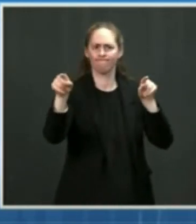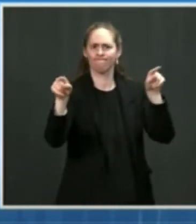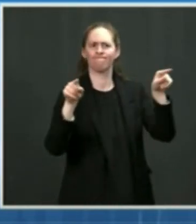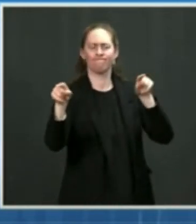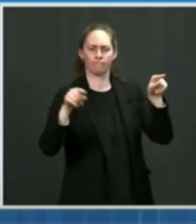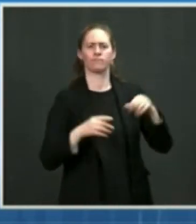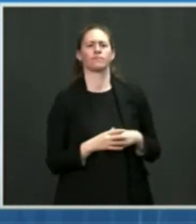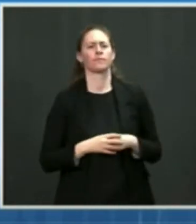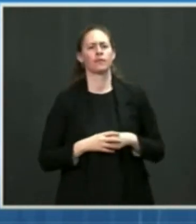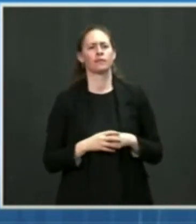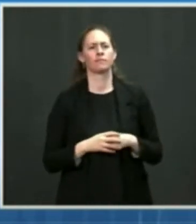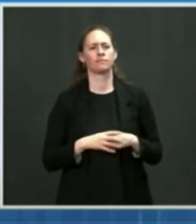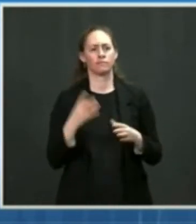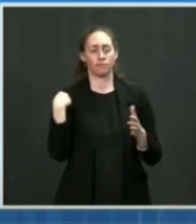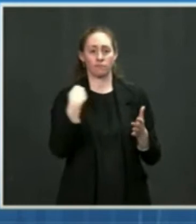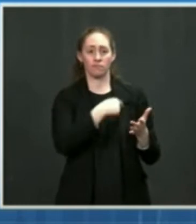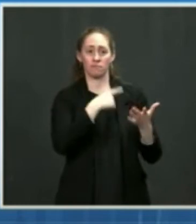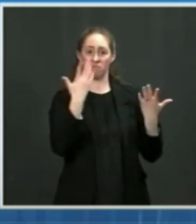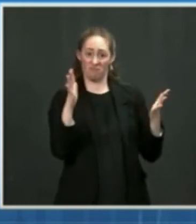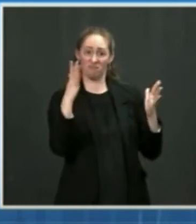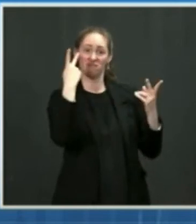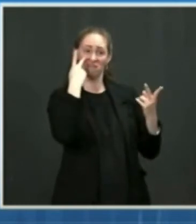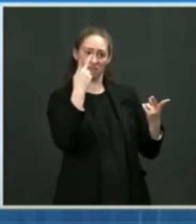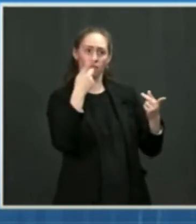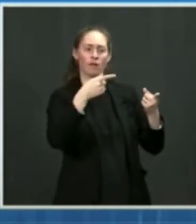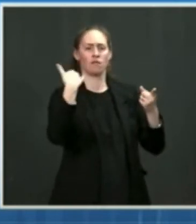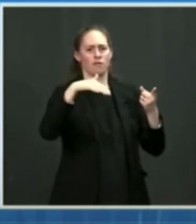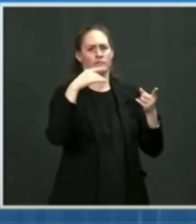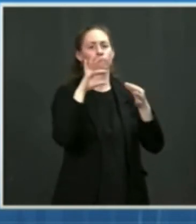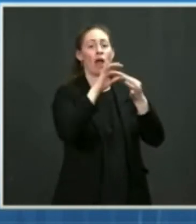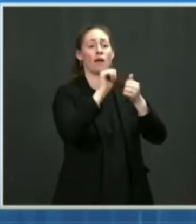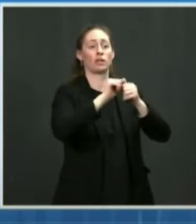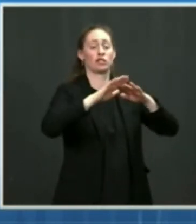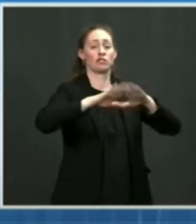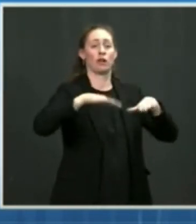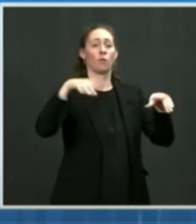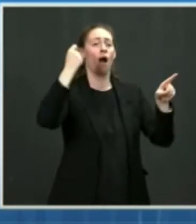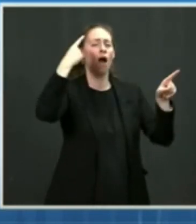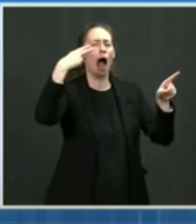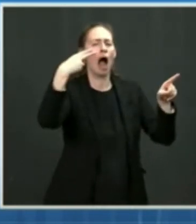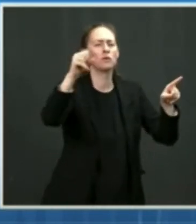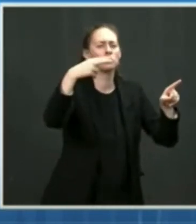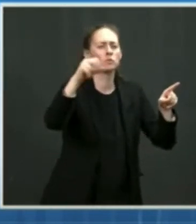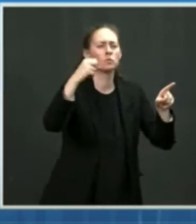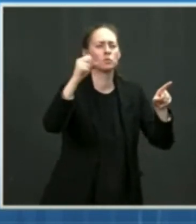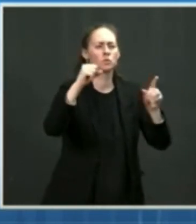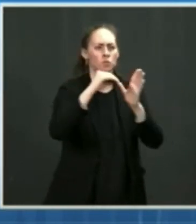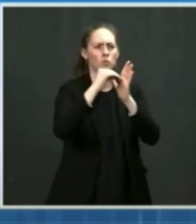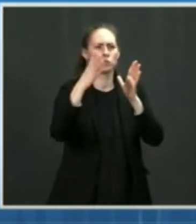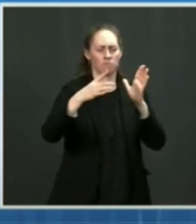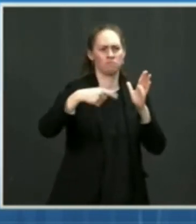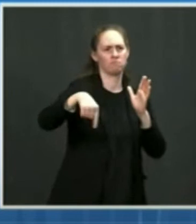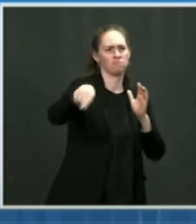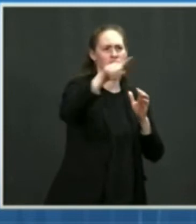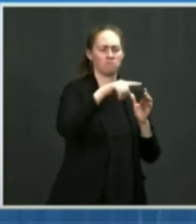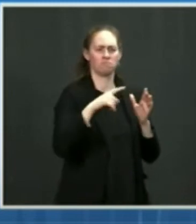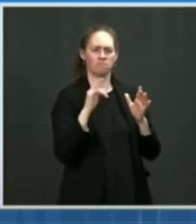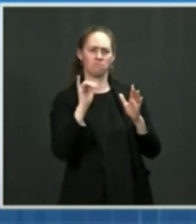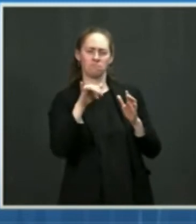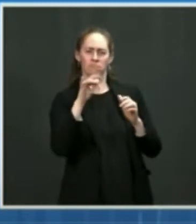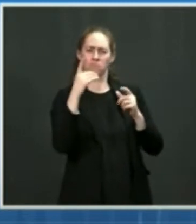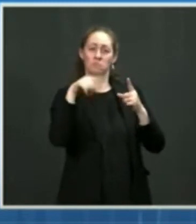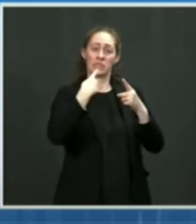that we would hope that children in high school will be able to be vaccinated by the time we get to the early fall